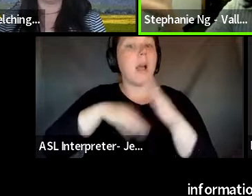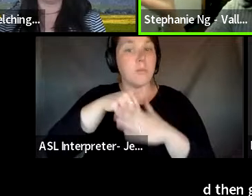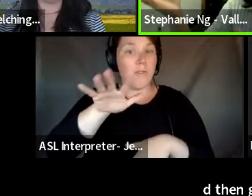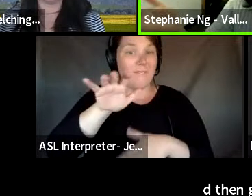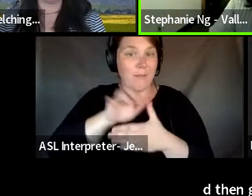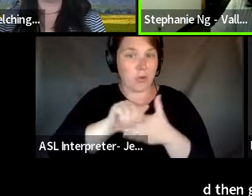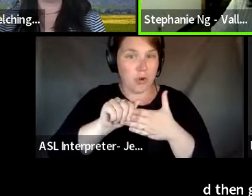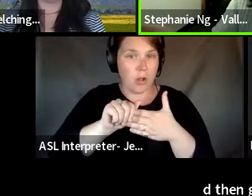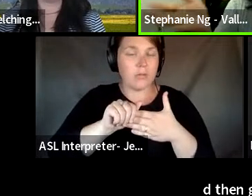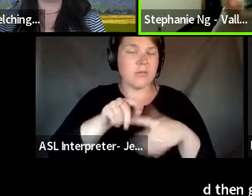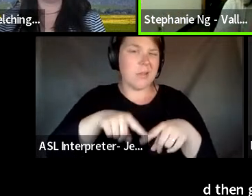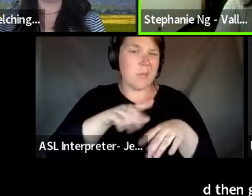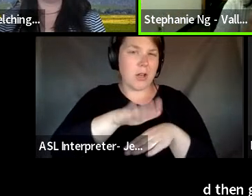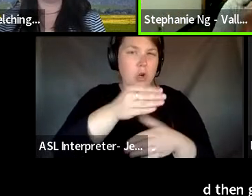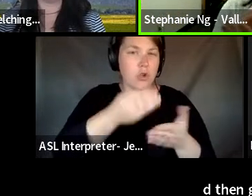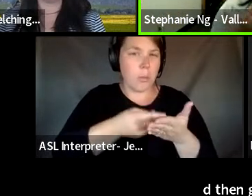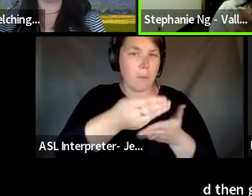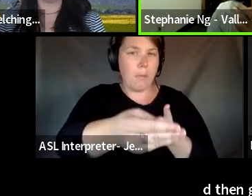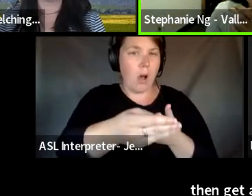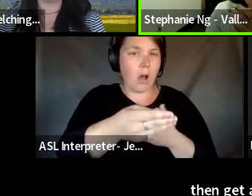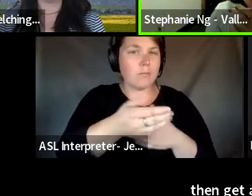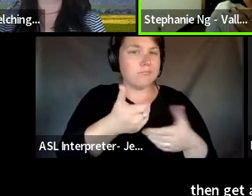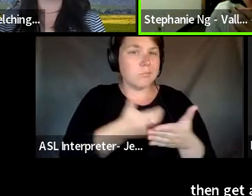depending on what you spent, you'd get that funding back to you.